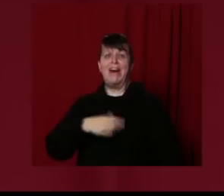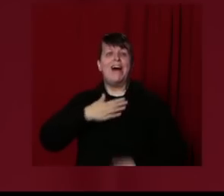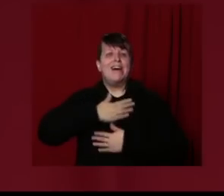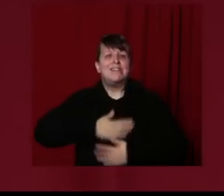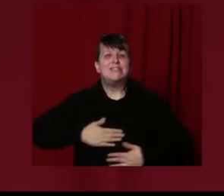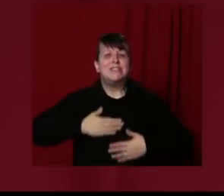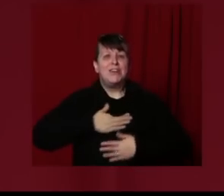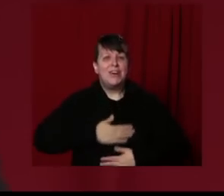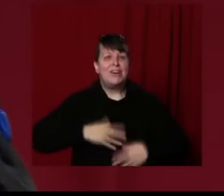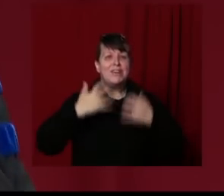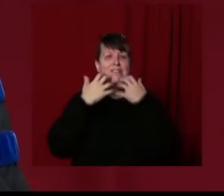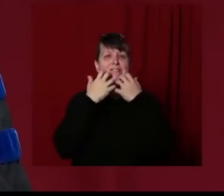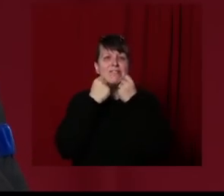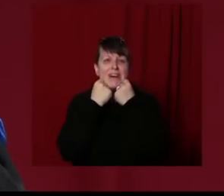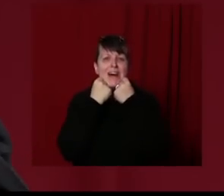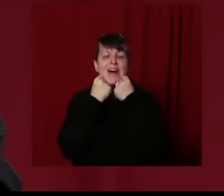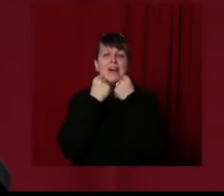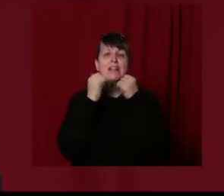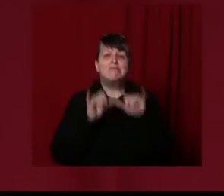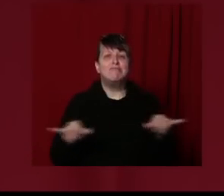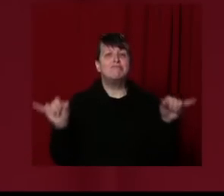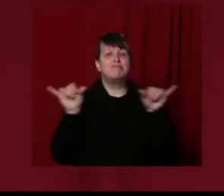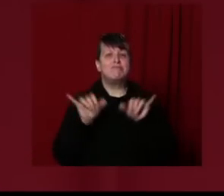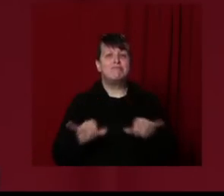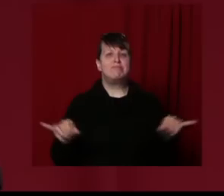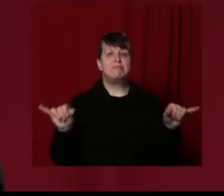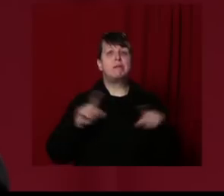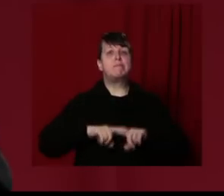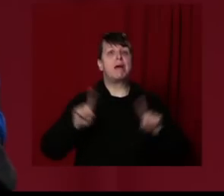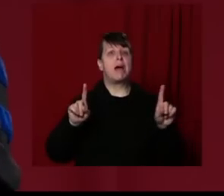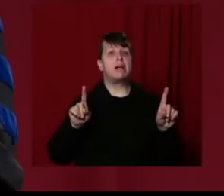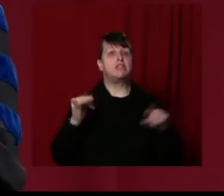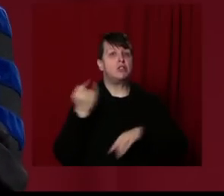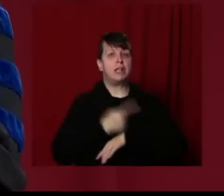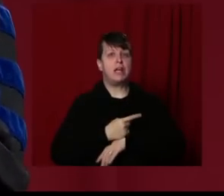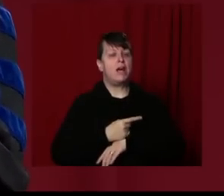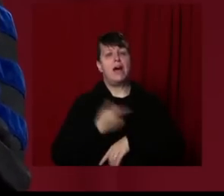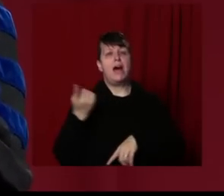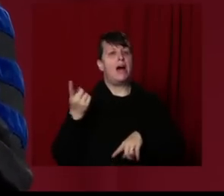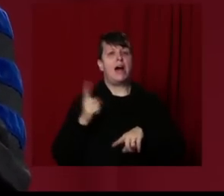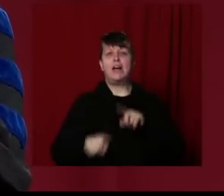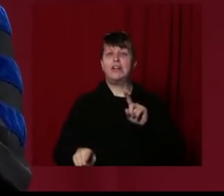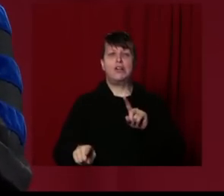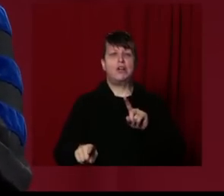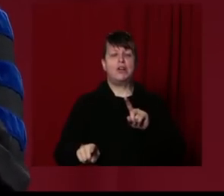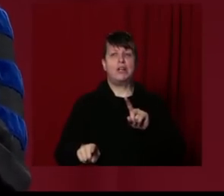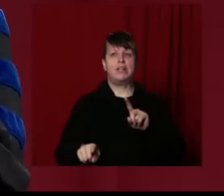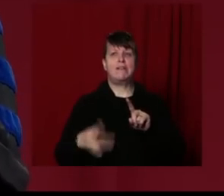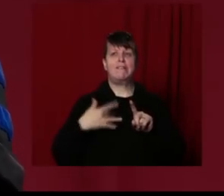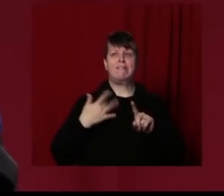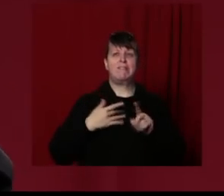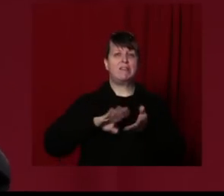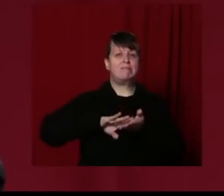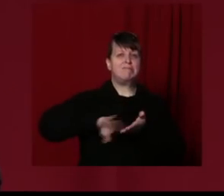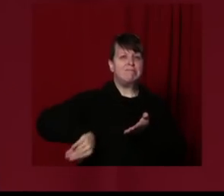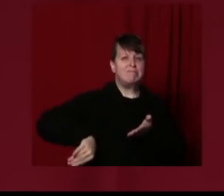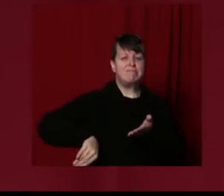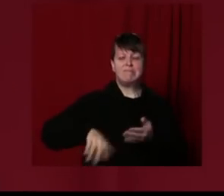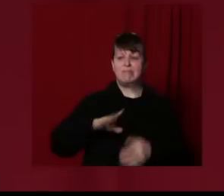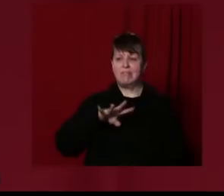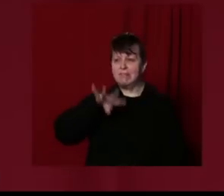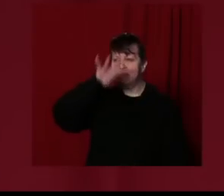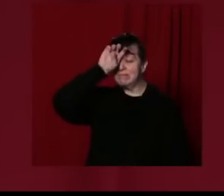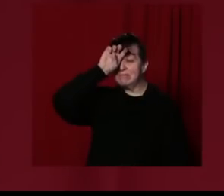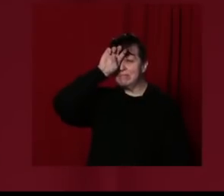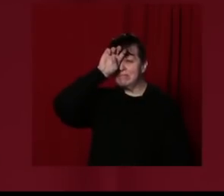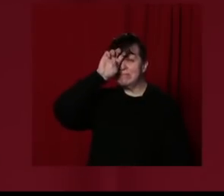and value the ritual, but today, I could not shake the jarring and natural question, then